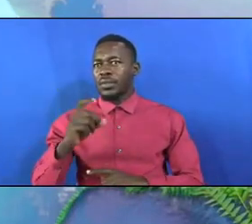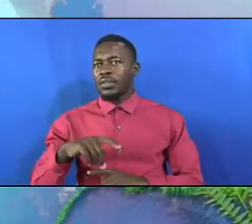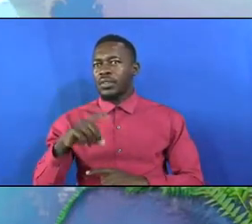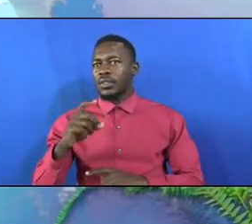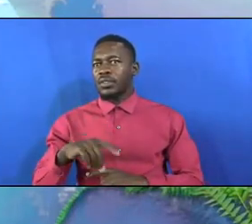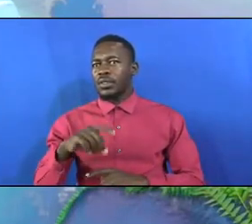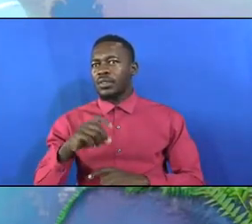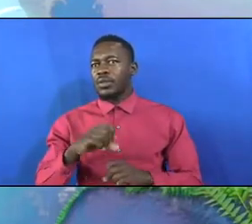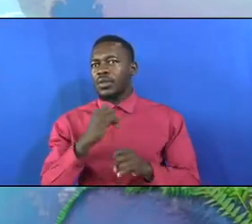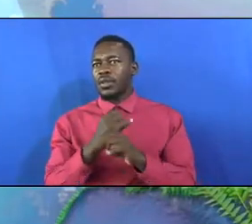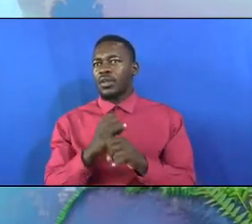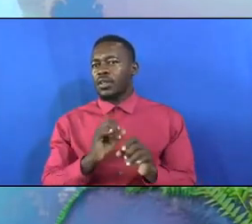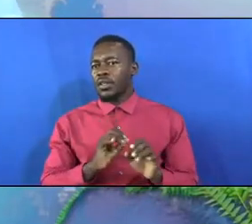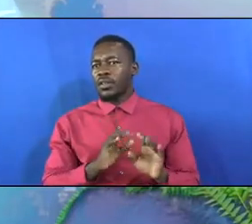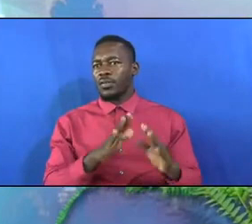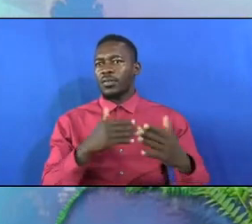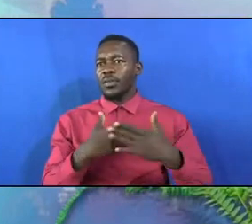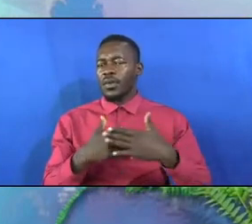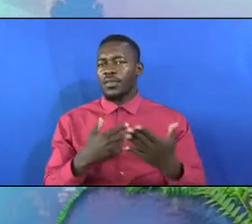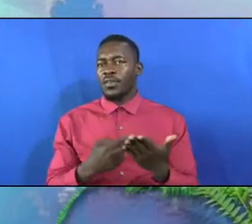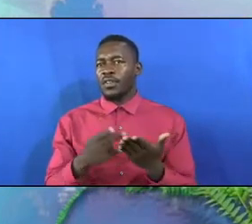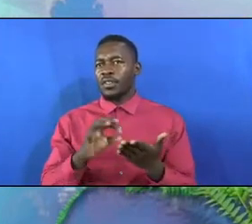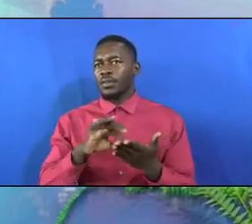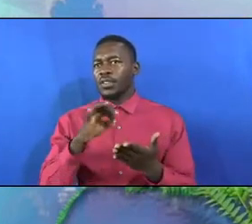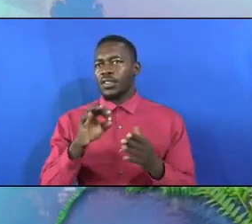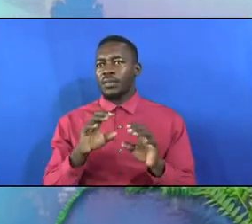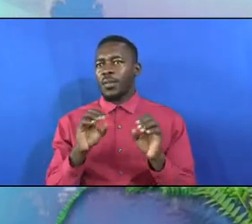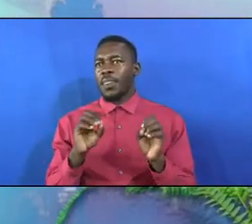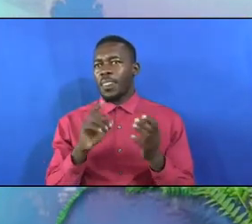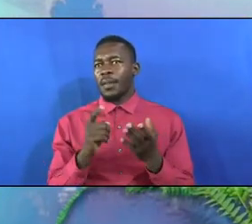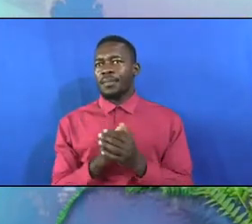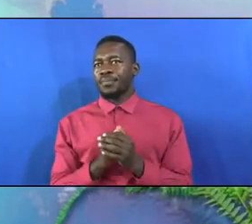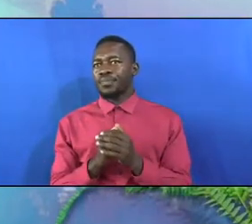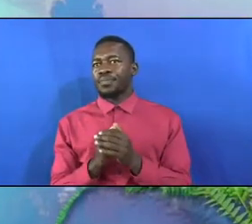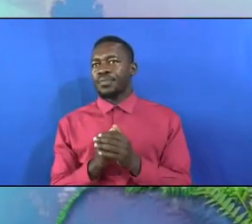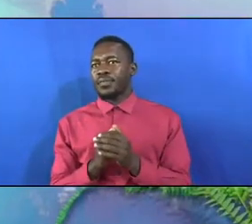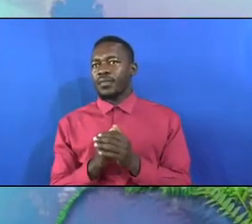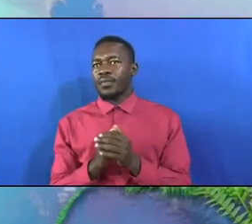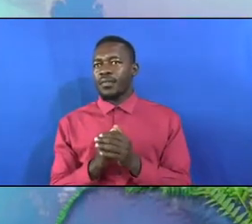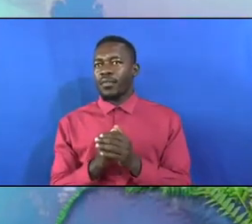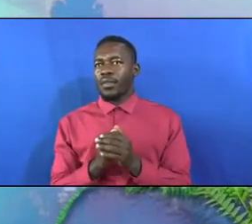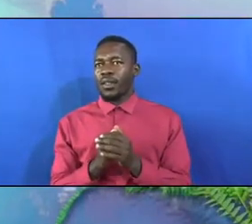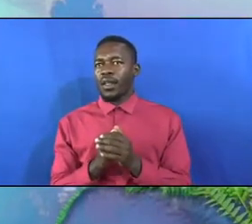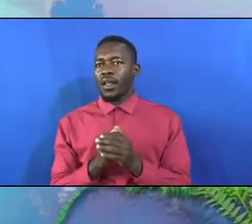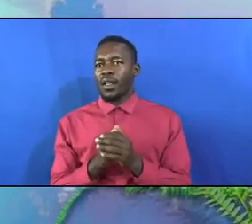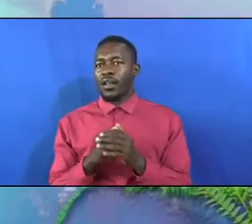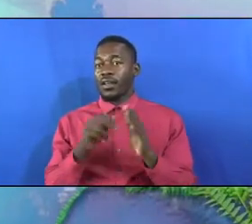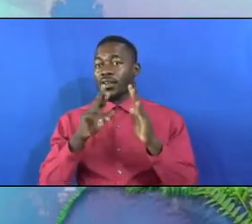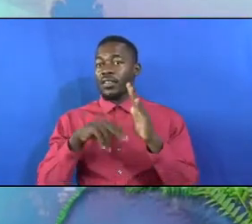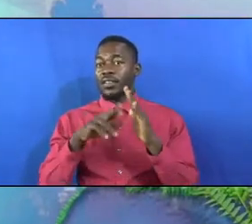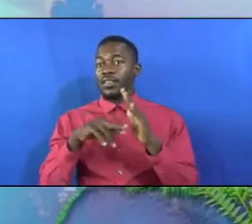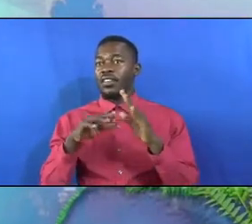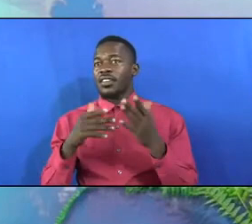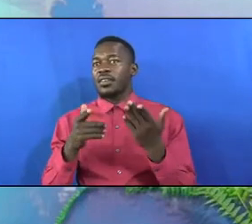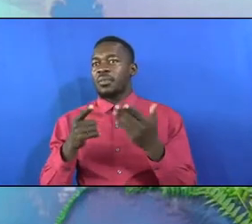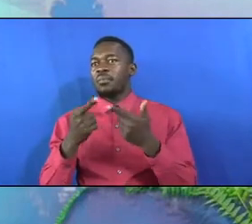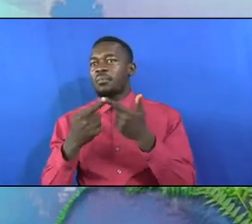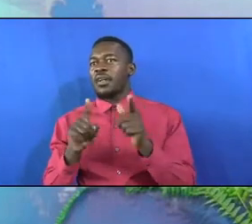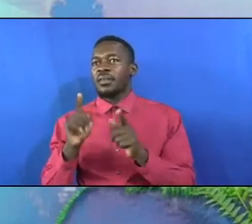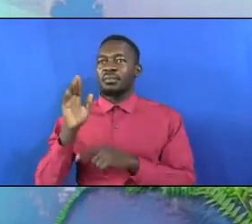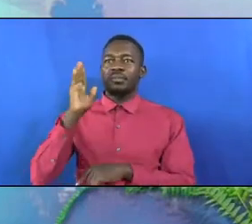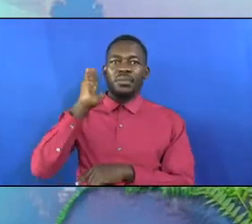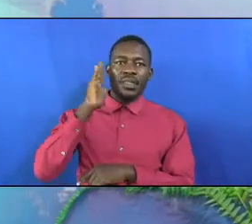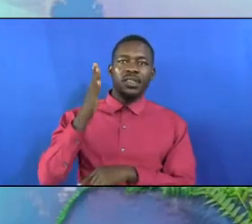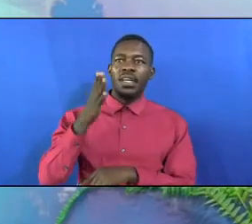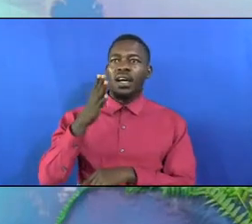upon them. And so there was a great commission. There was a very great responsibility that was laid on their shoulders.